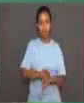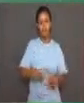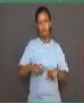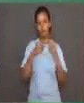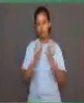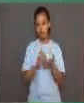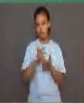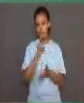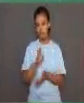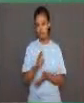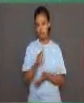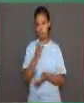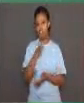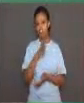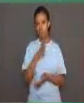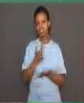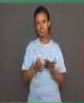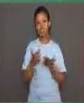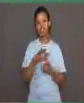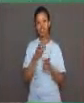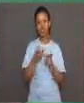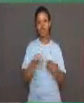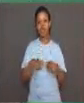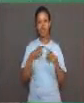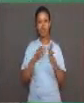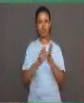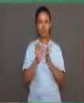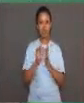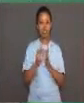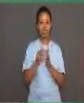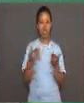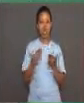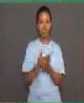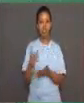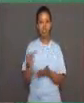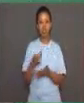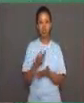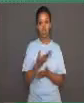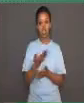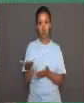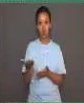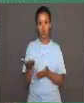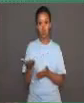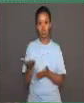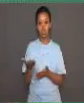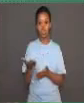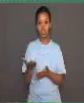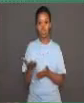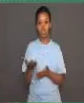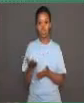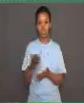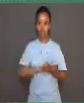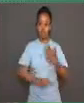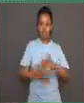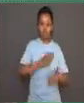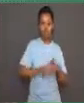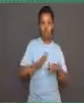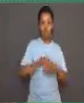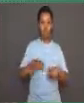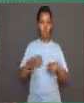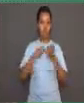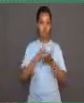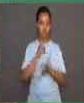procreate, they passed their newly developed traits onto their offspring.